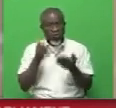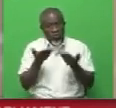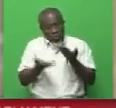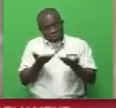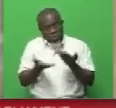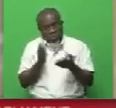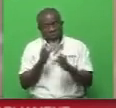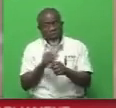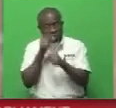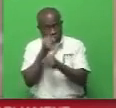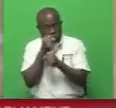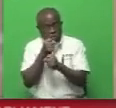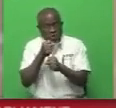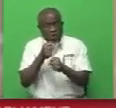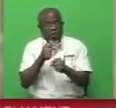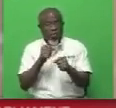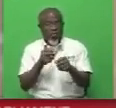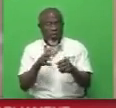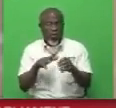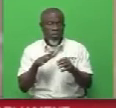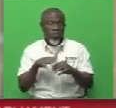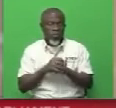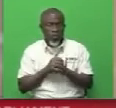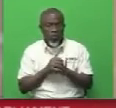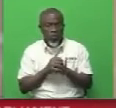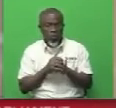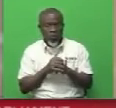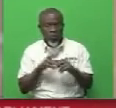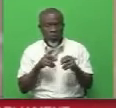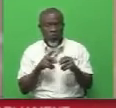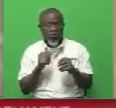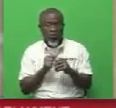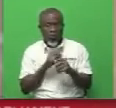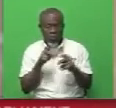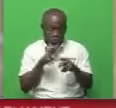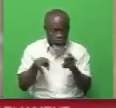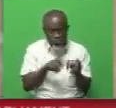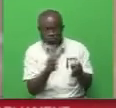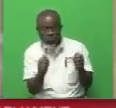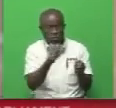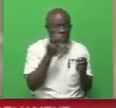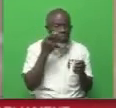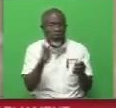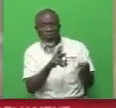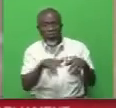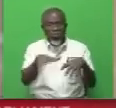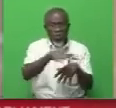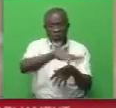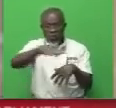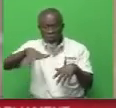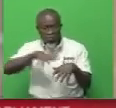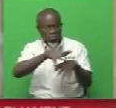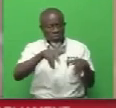and the oppressed. And as you drive along the highways and the byways and roundabouts and places of assembly here, there's a new cry